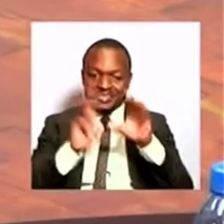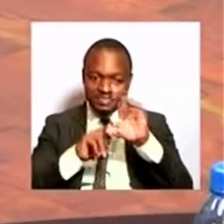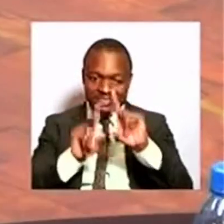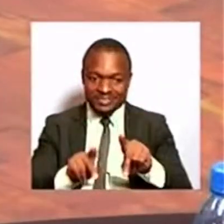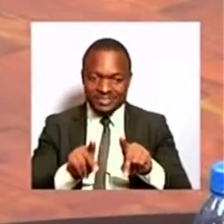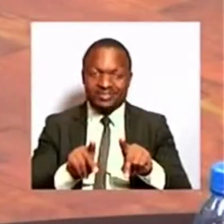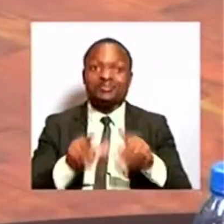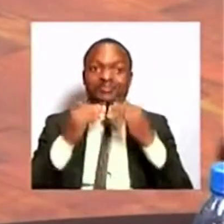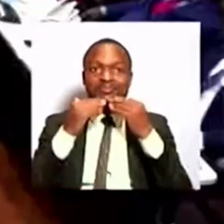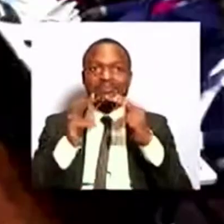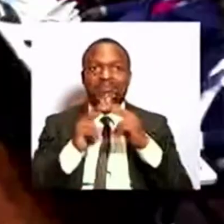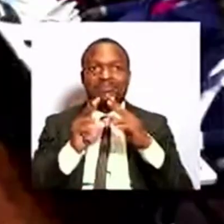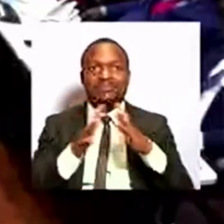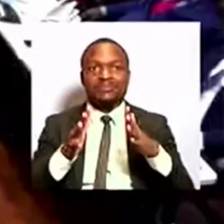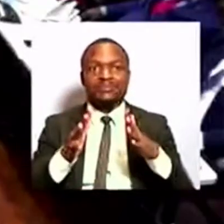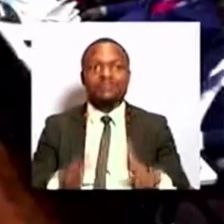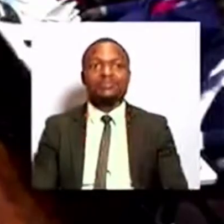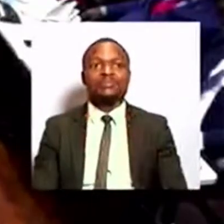you. Thank you very much.